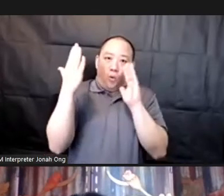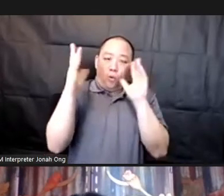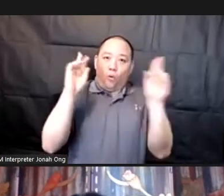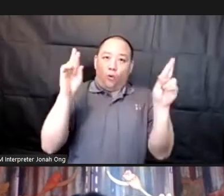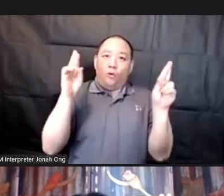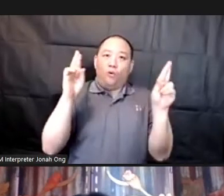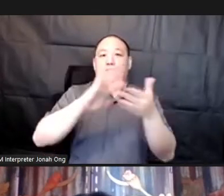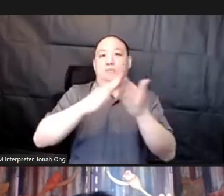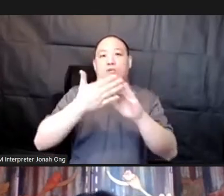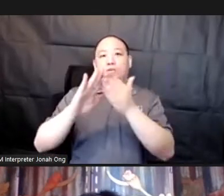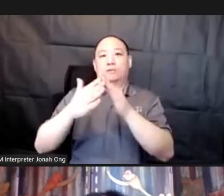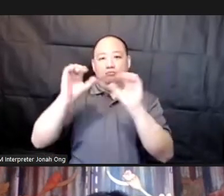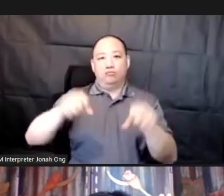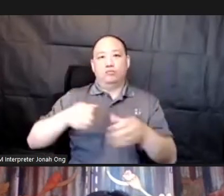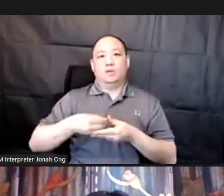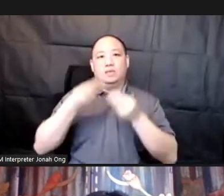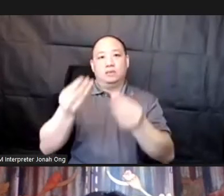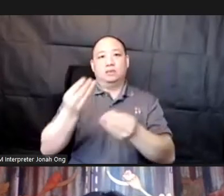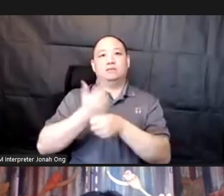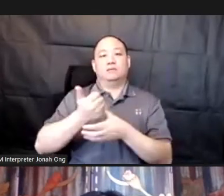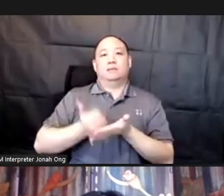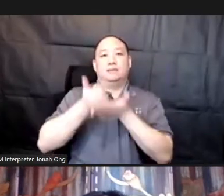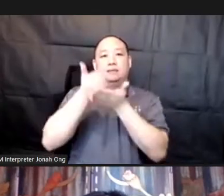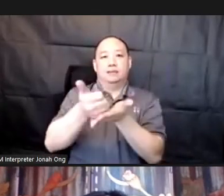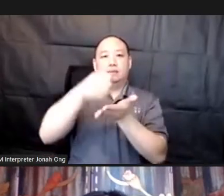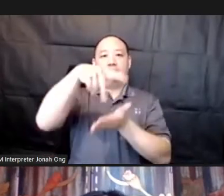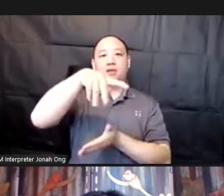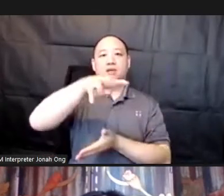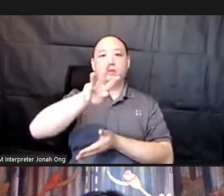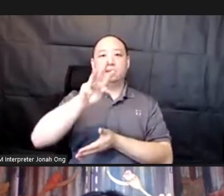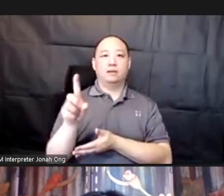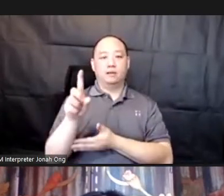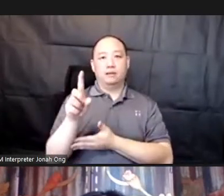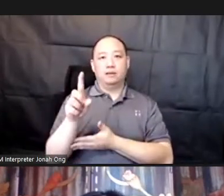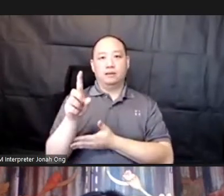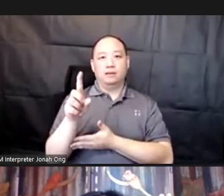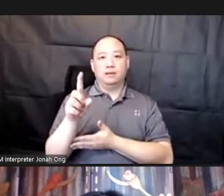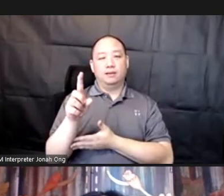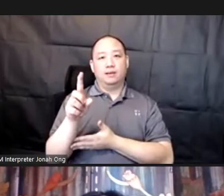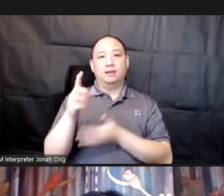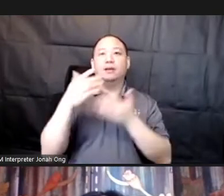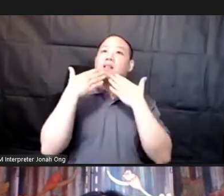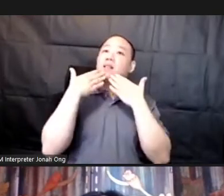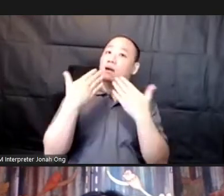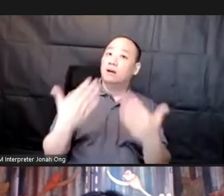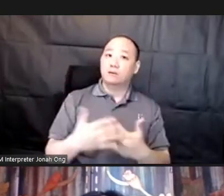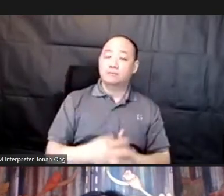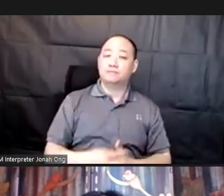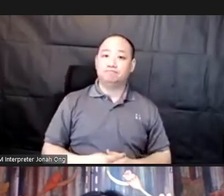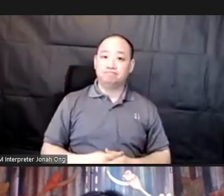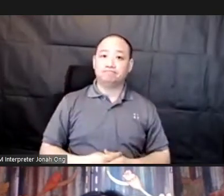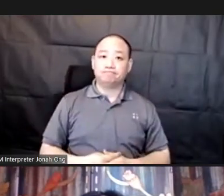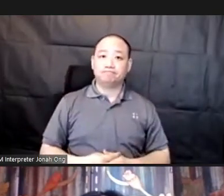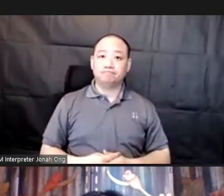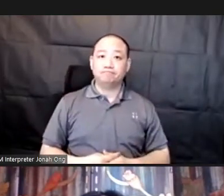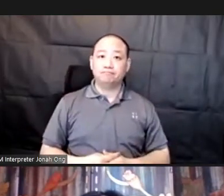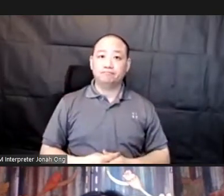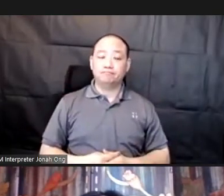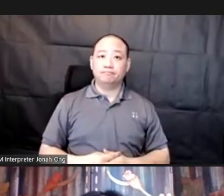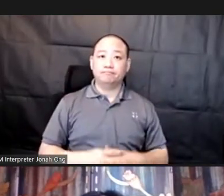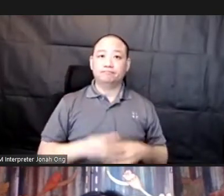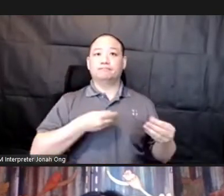and assist persons with disabilities. Thank you. Thank you so much, Nasrul. Now I'd like to pass the floor